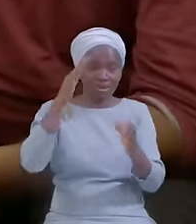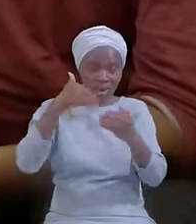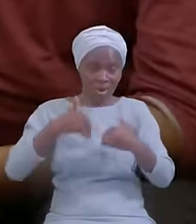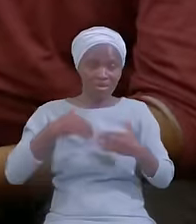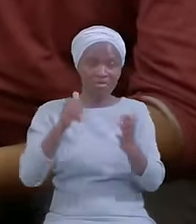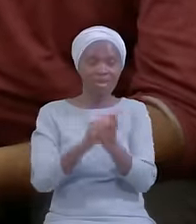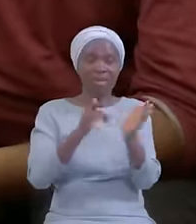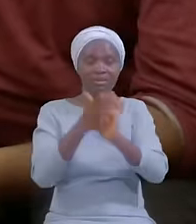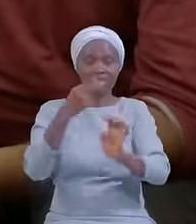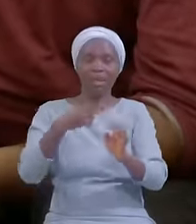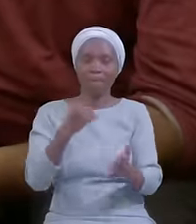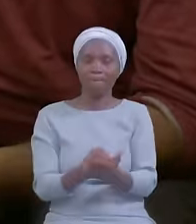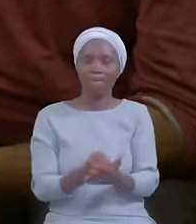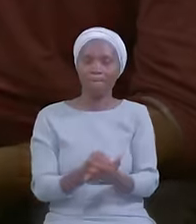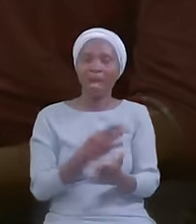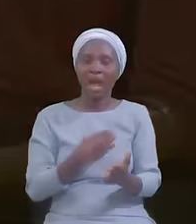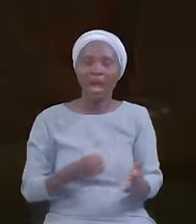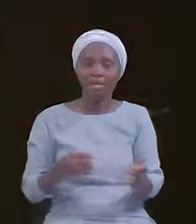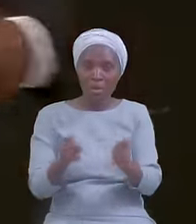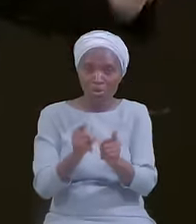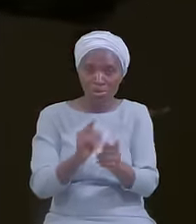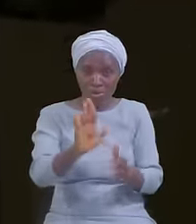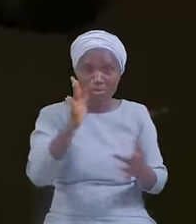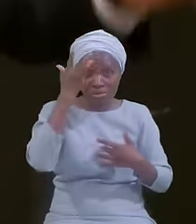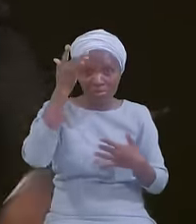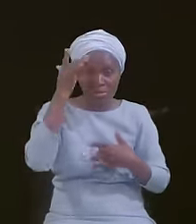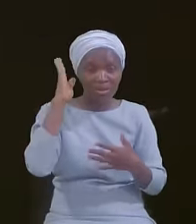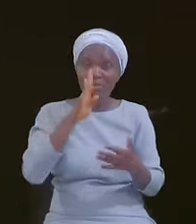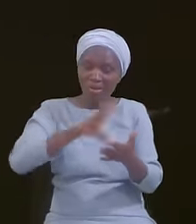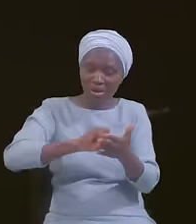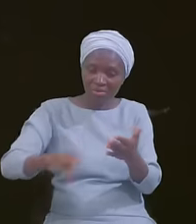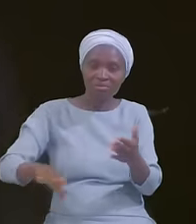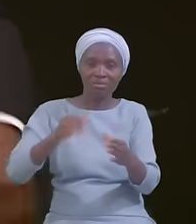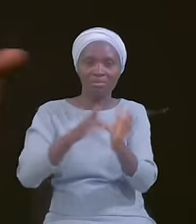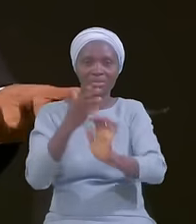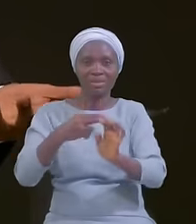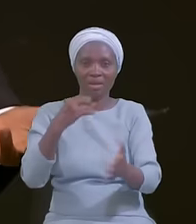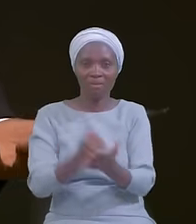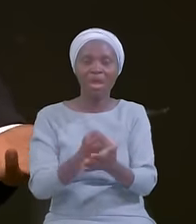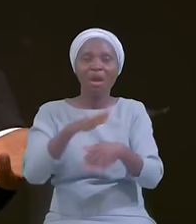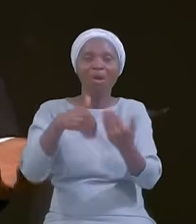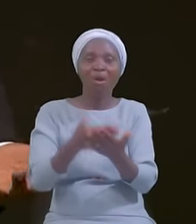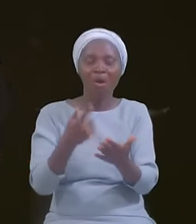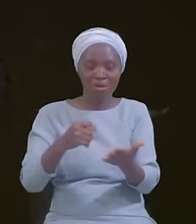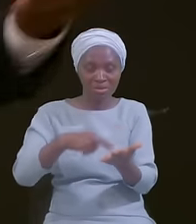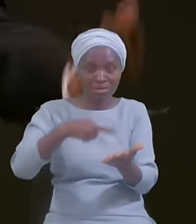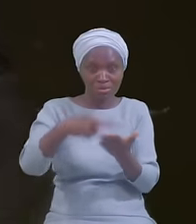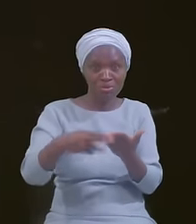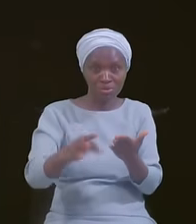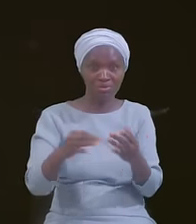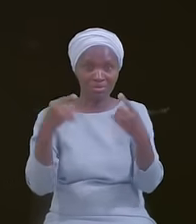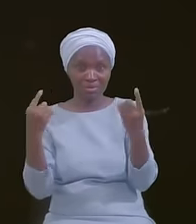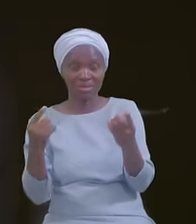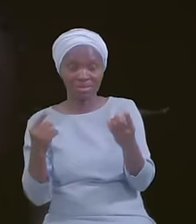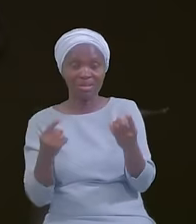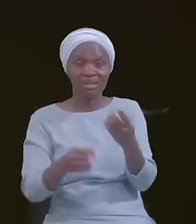And also your sickness will be blotted out. All the consequences of sin will